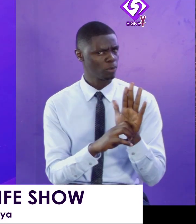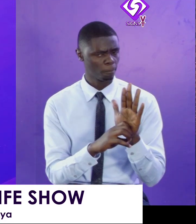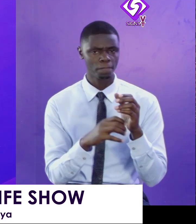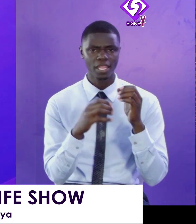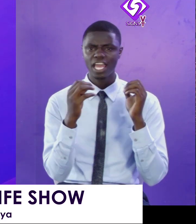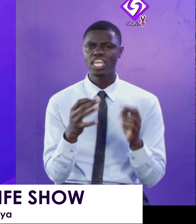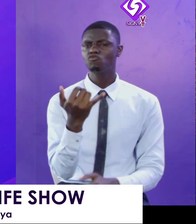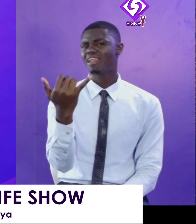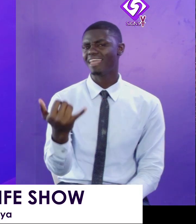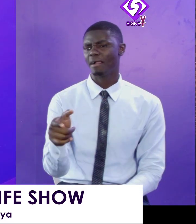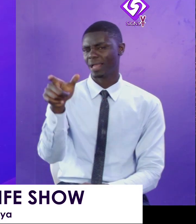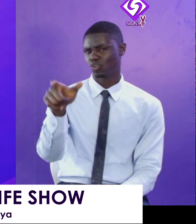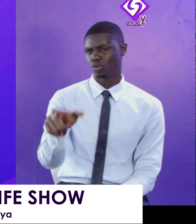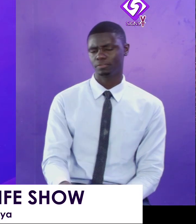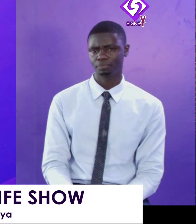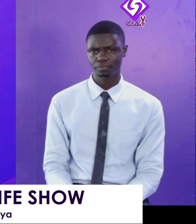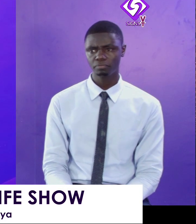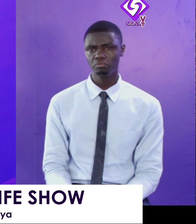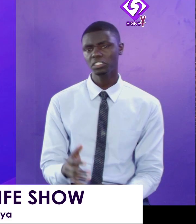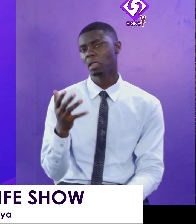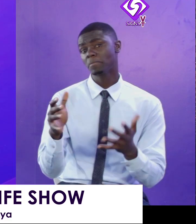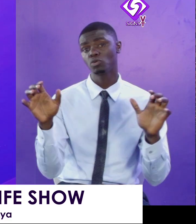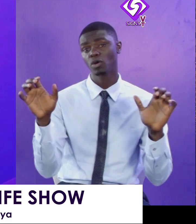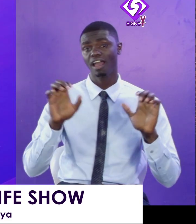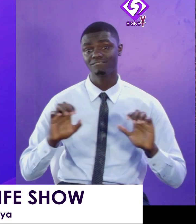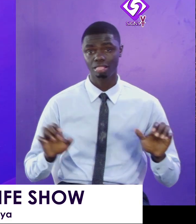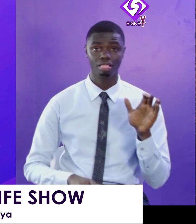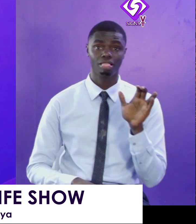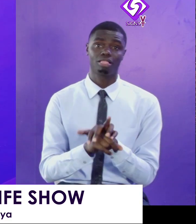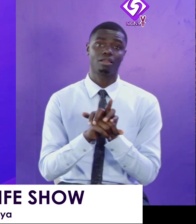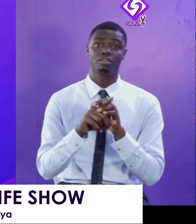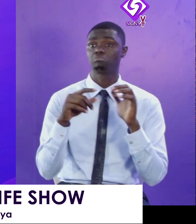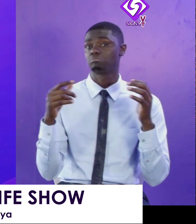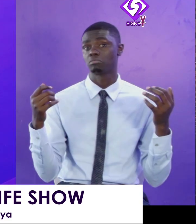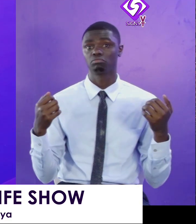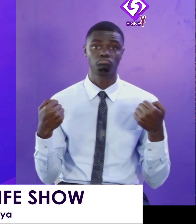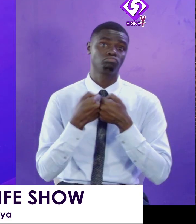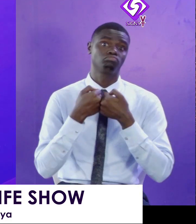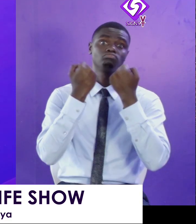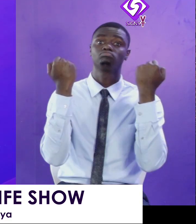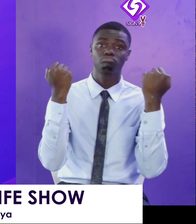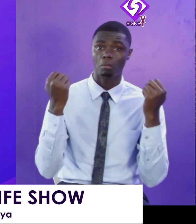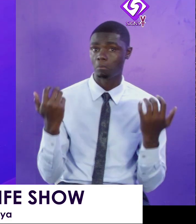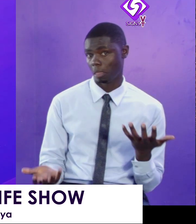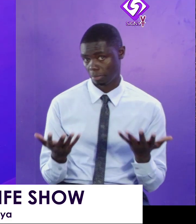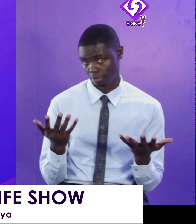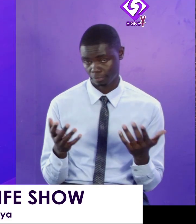a young person, you may have an emergency, probably an accident. You may be in